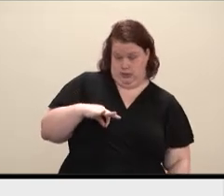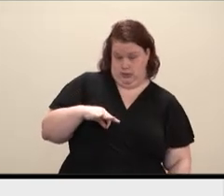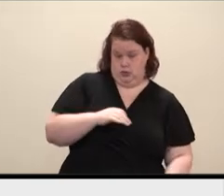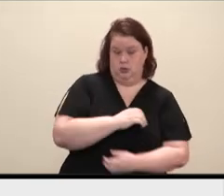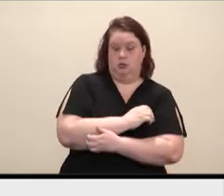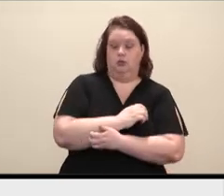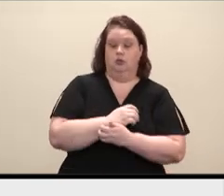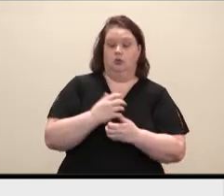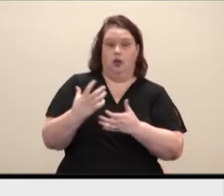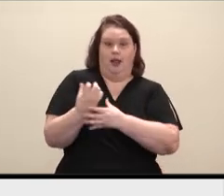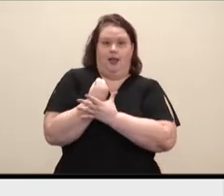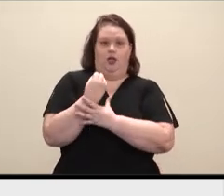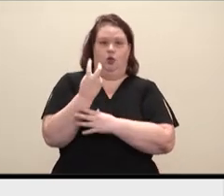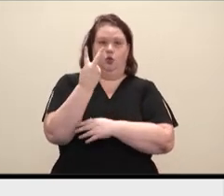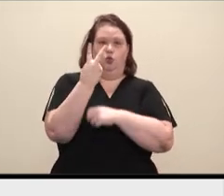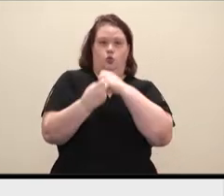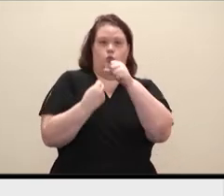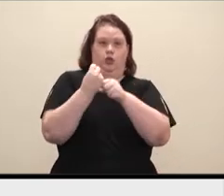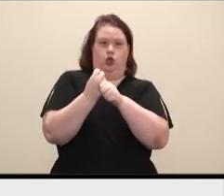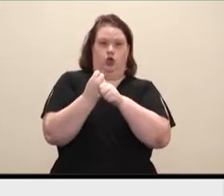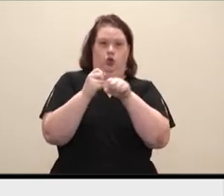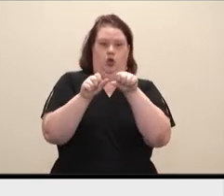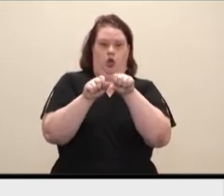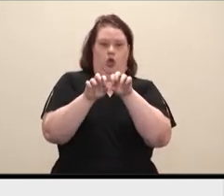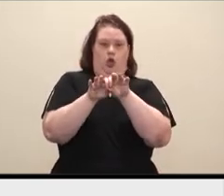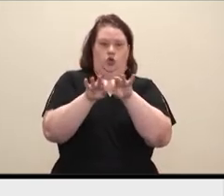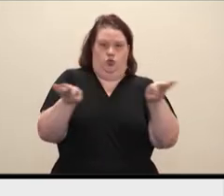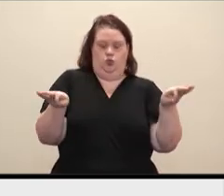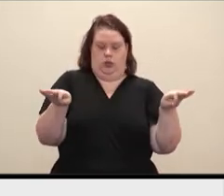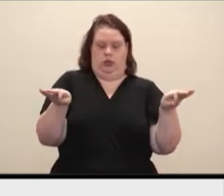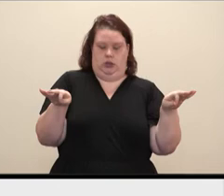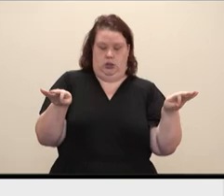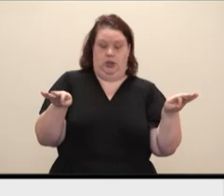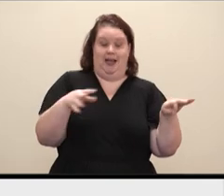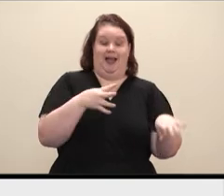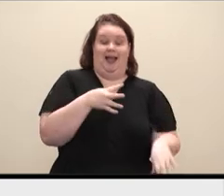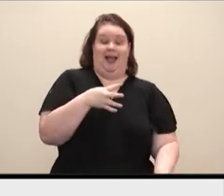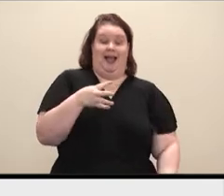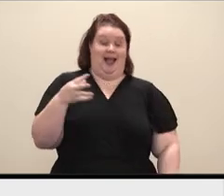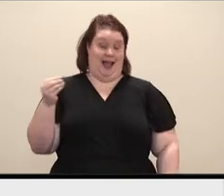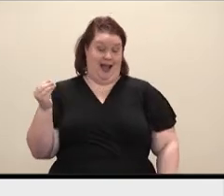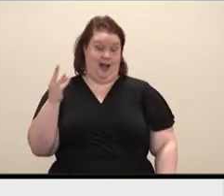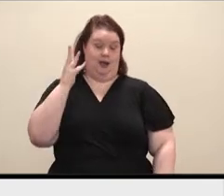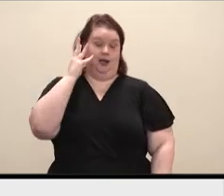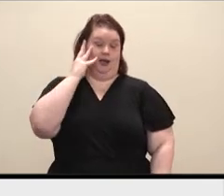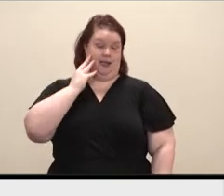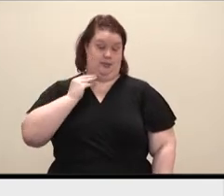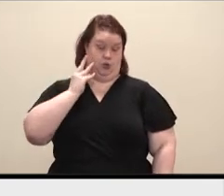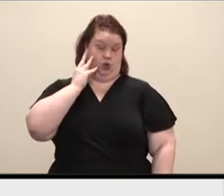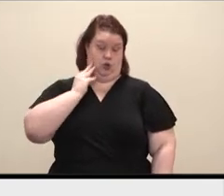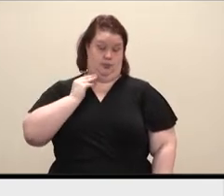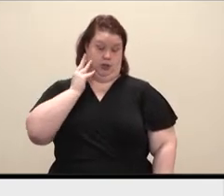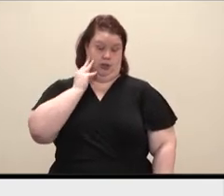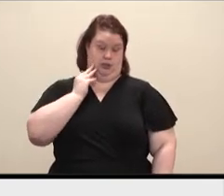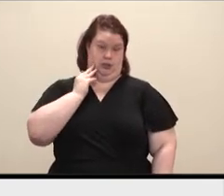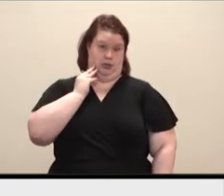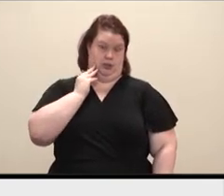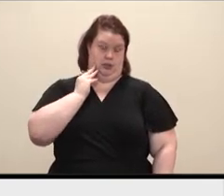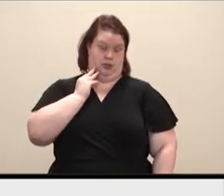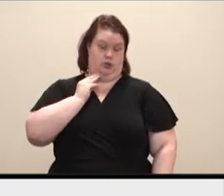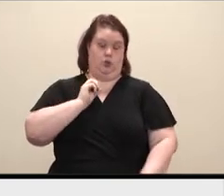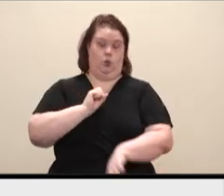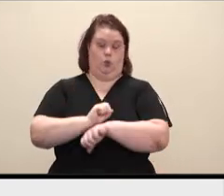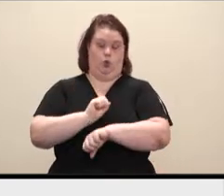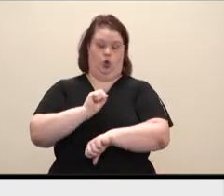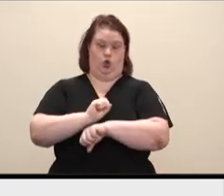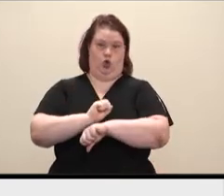associate's earned, and then they also receive a some type of endorsement, not endorsement, I'm sorry,